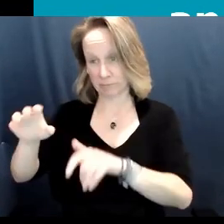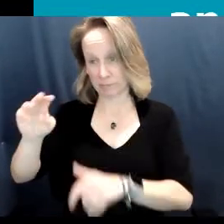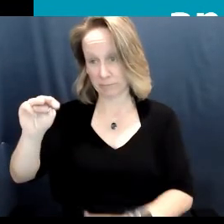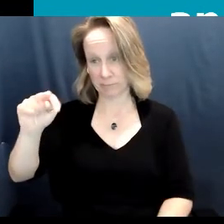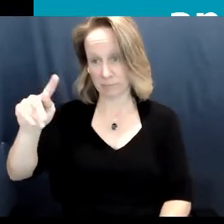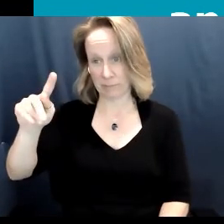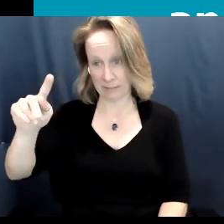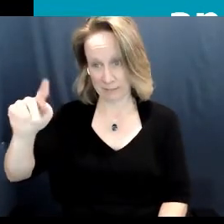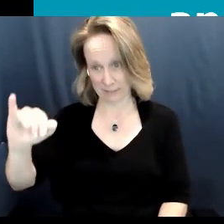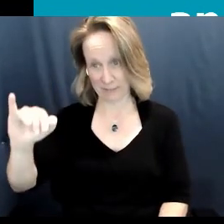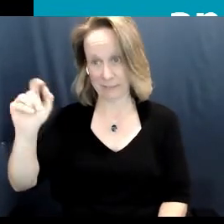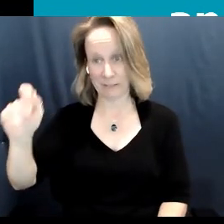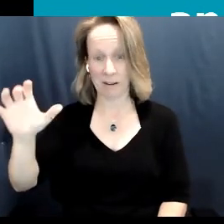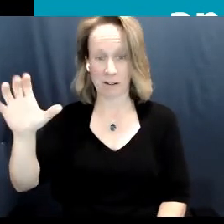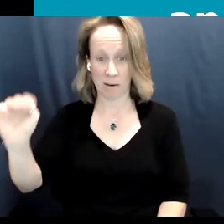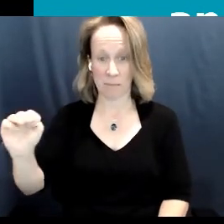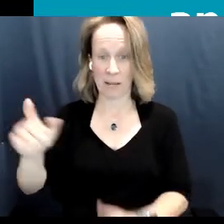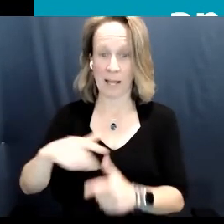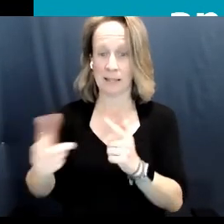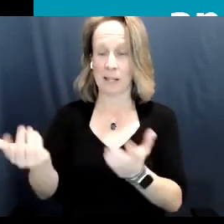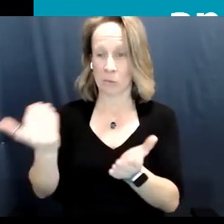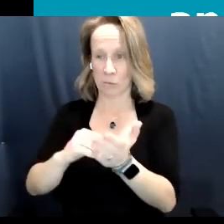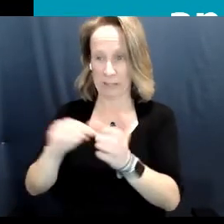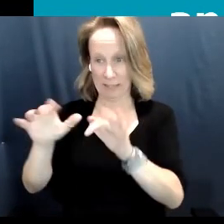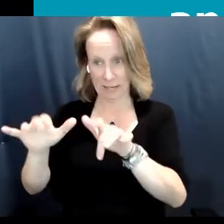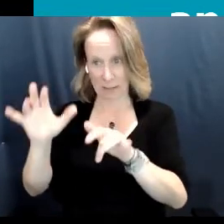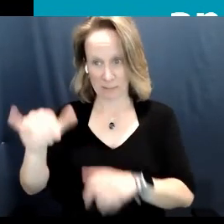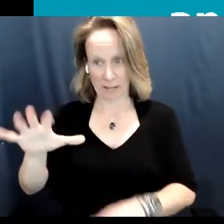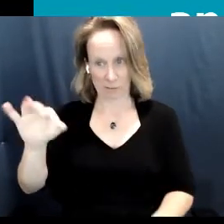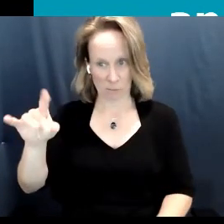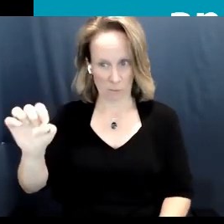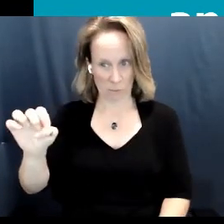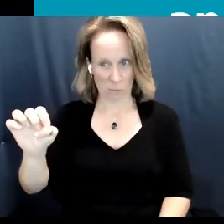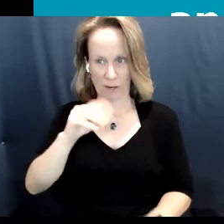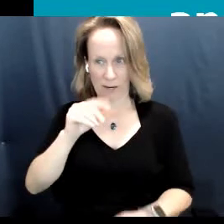www.menti.com and then retype in that code.